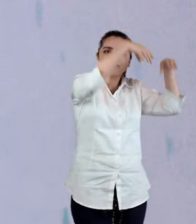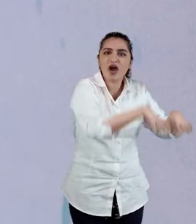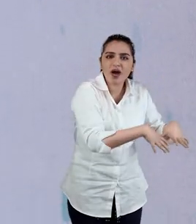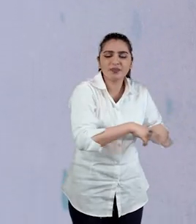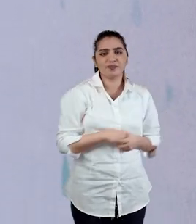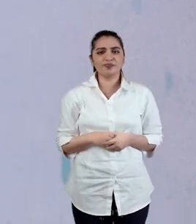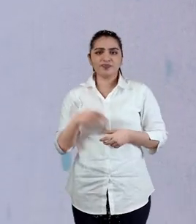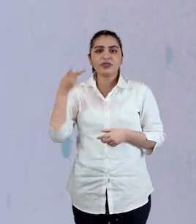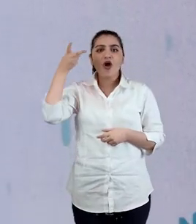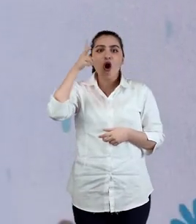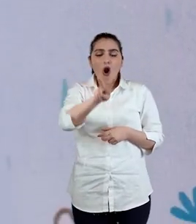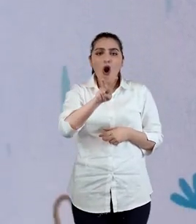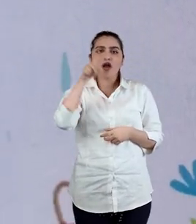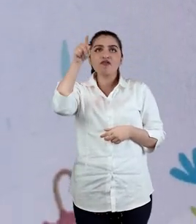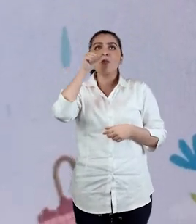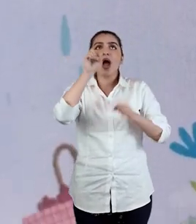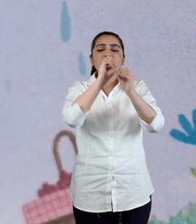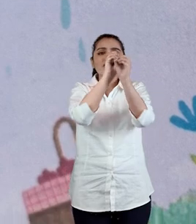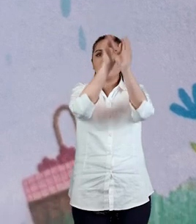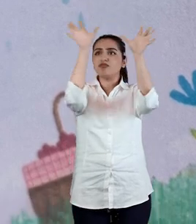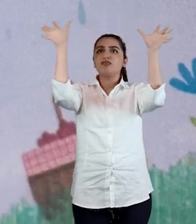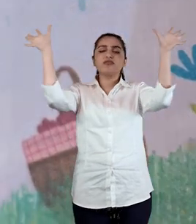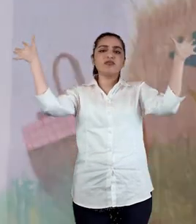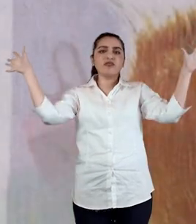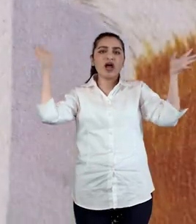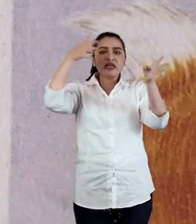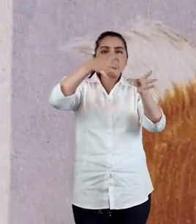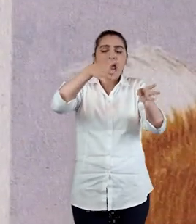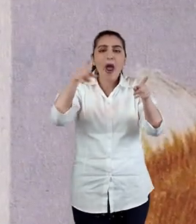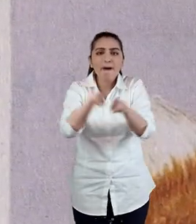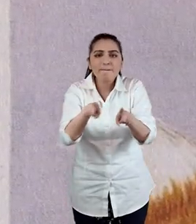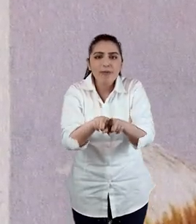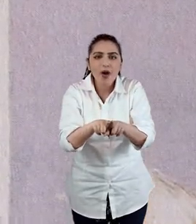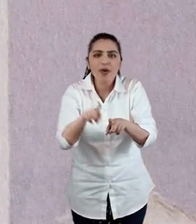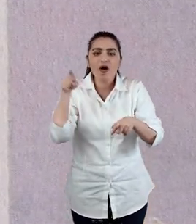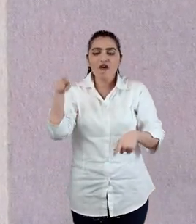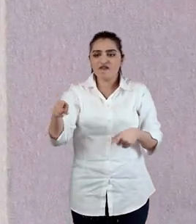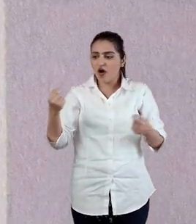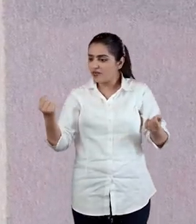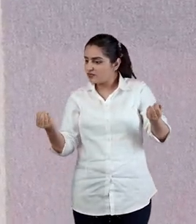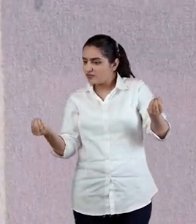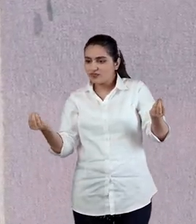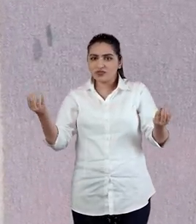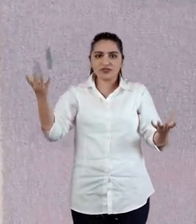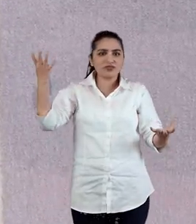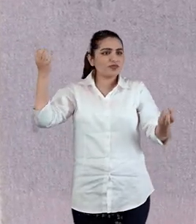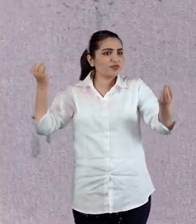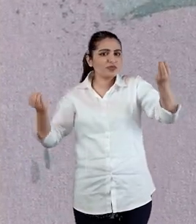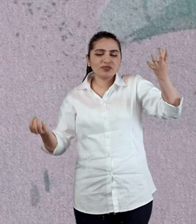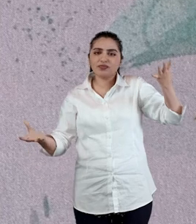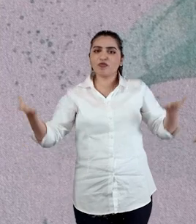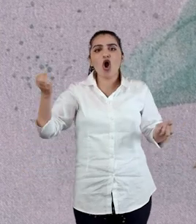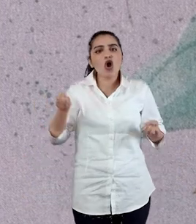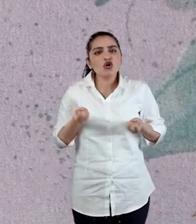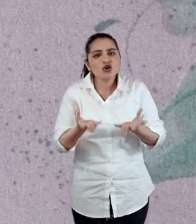meant everything started to grow once again. From the top of a spout, Fox heard Otter's sweet